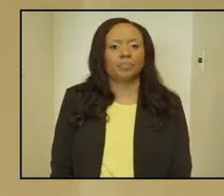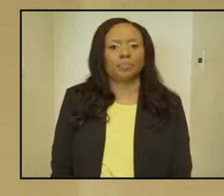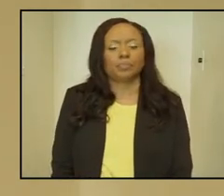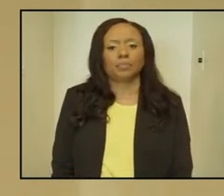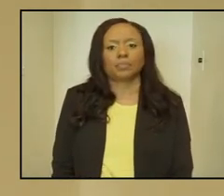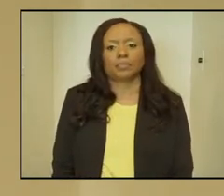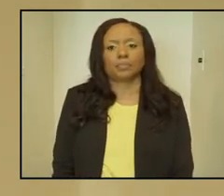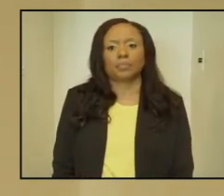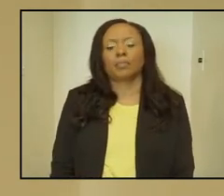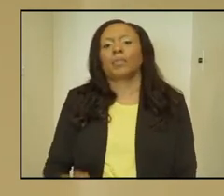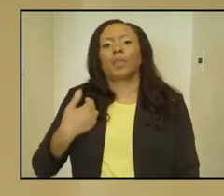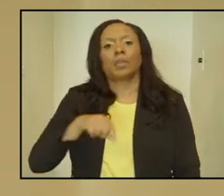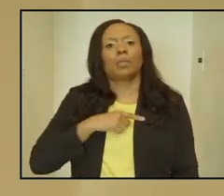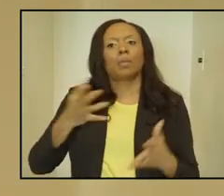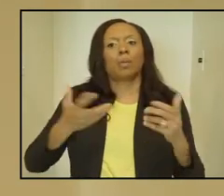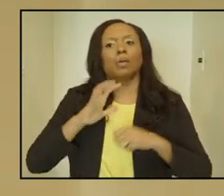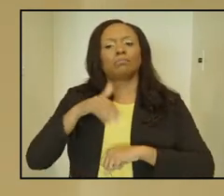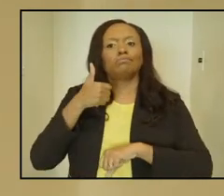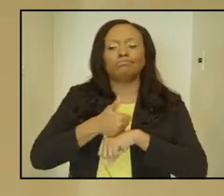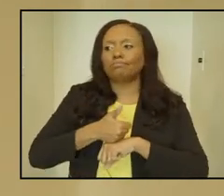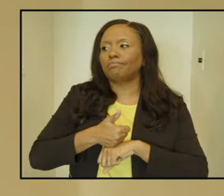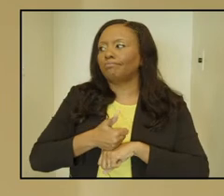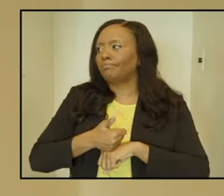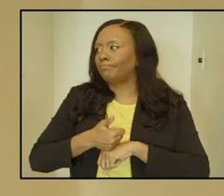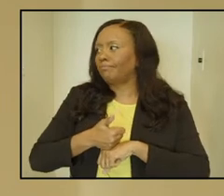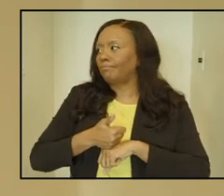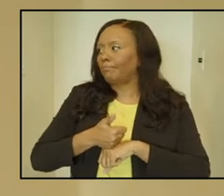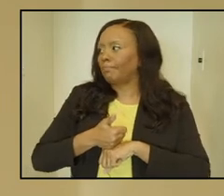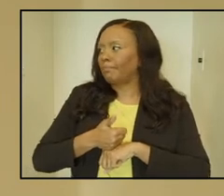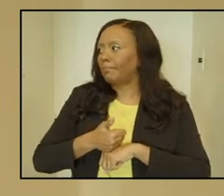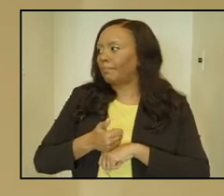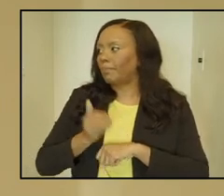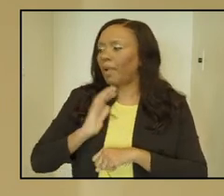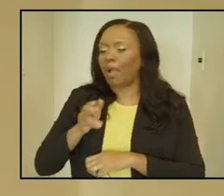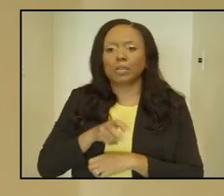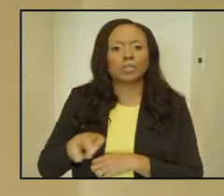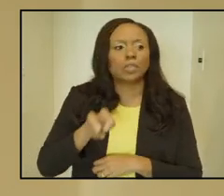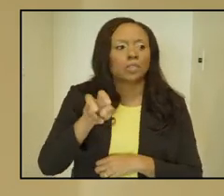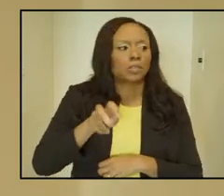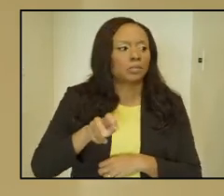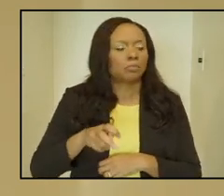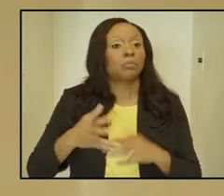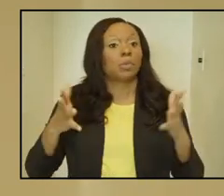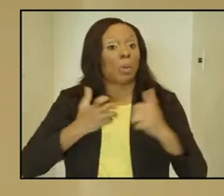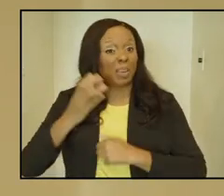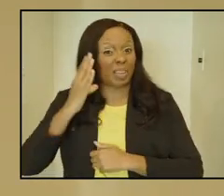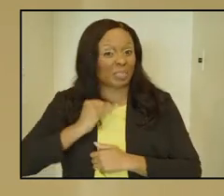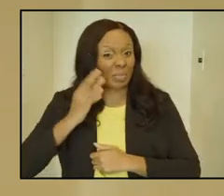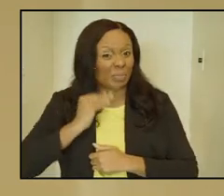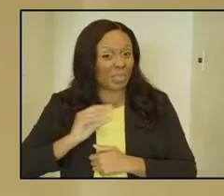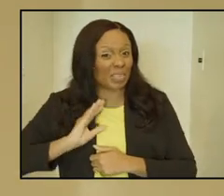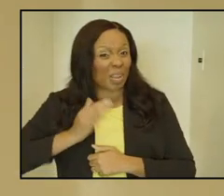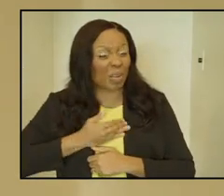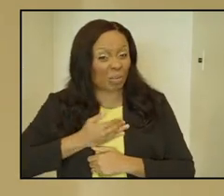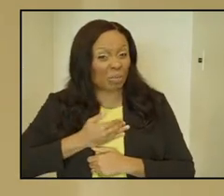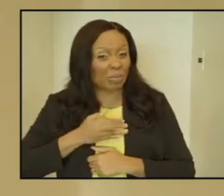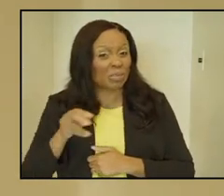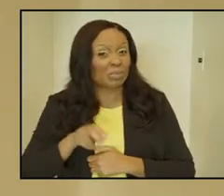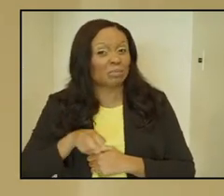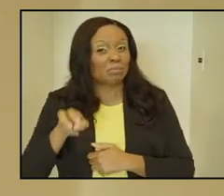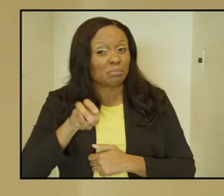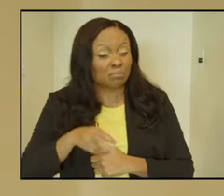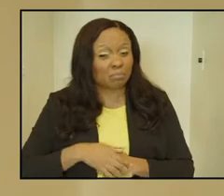platform for doing business, and today the first part of that journey is being realized. The digital system is the portal by